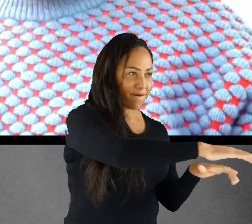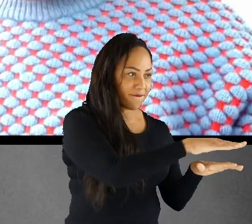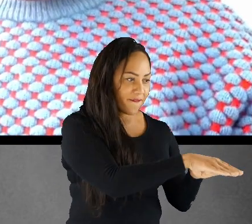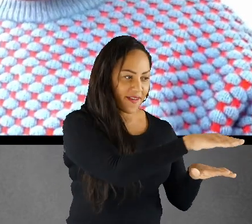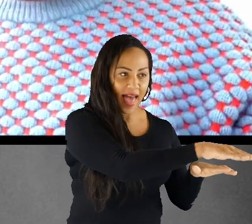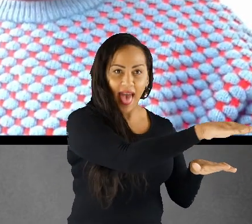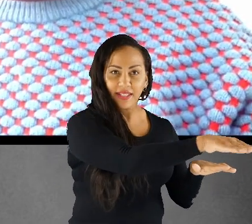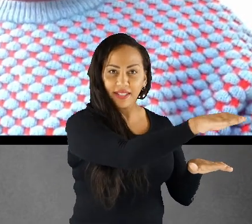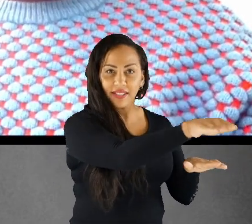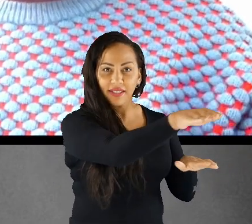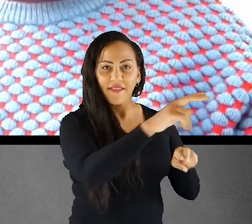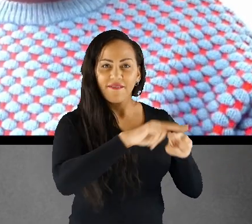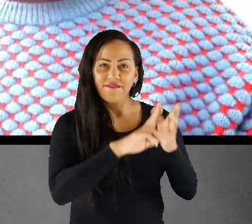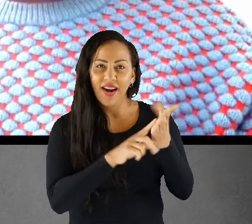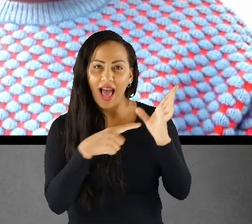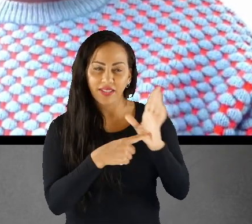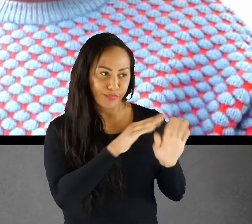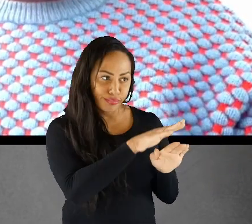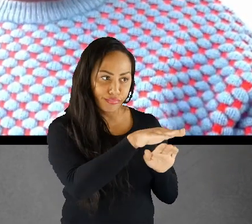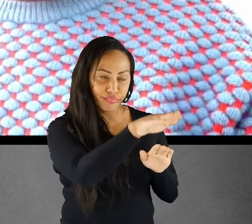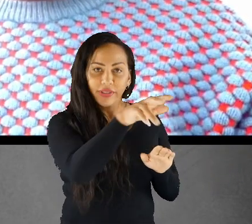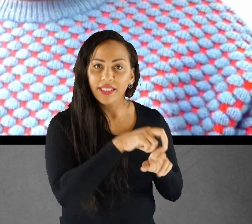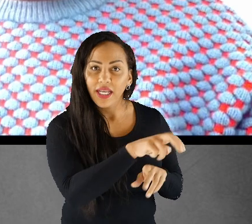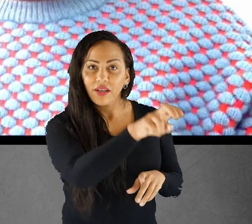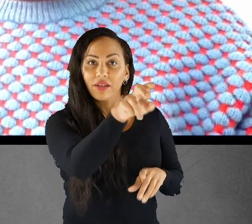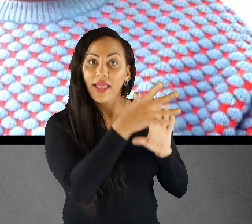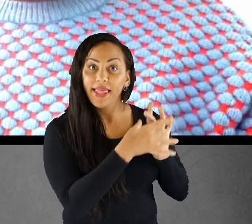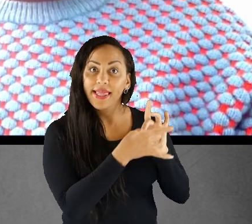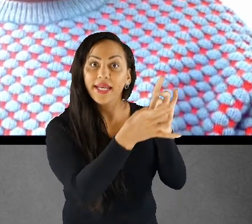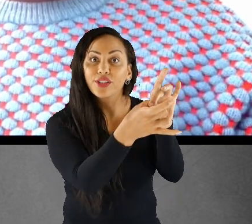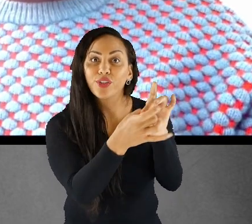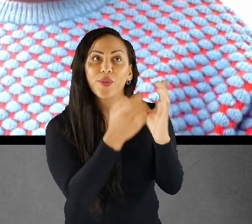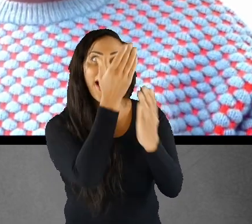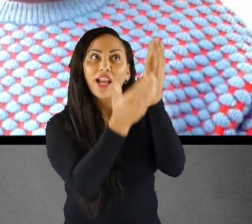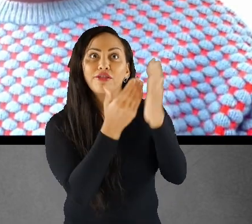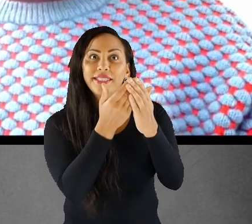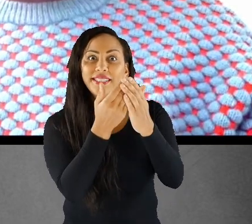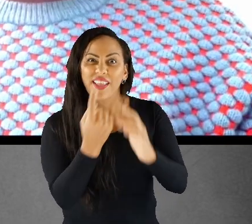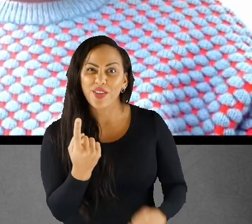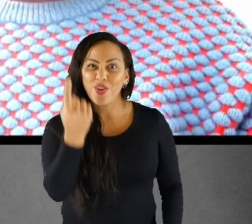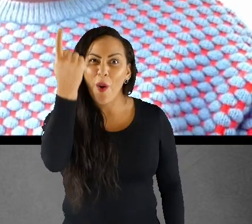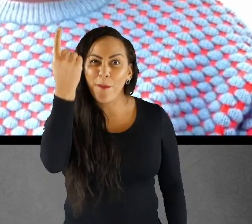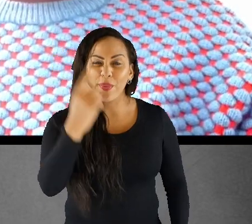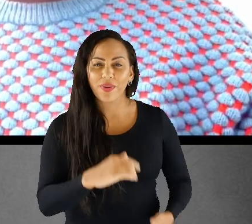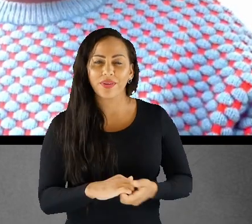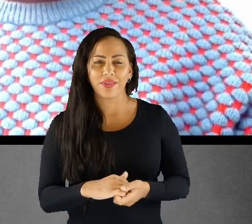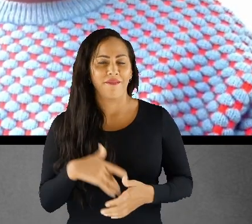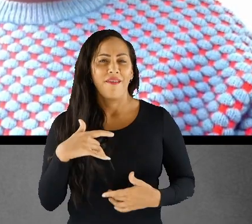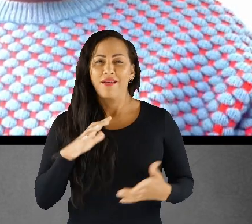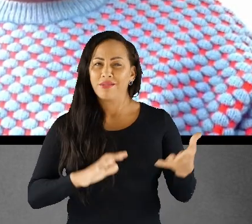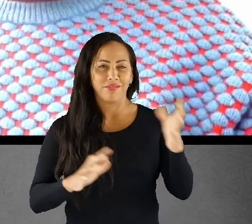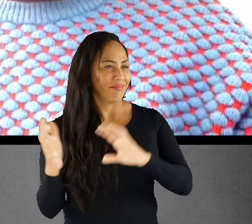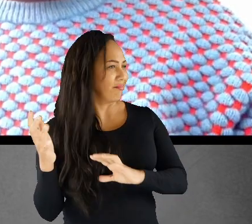flat staircase to one side that just leads you up to the main galleries at the top, and